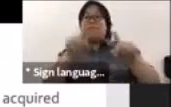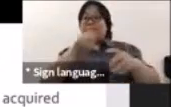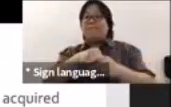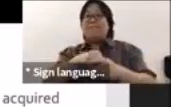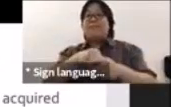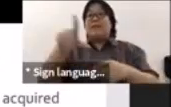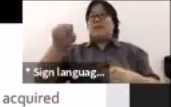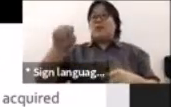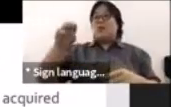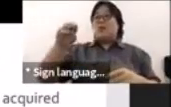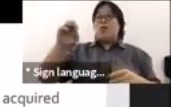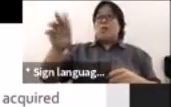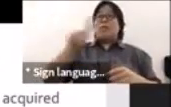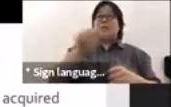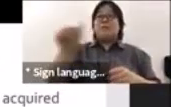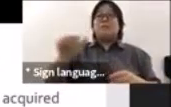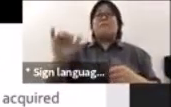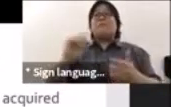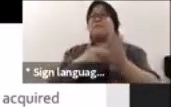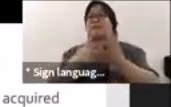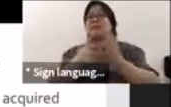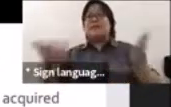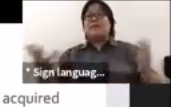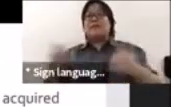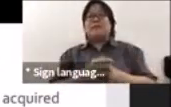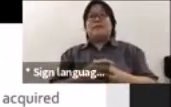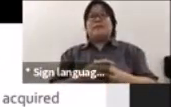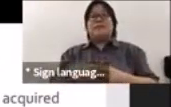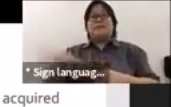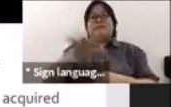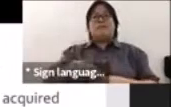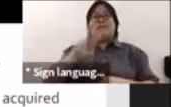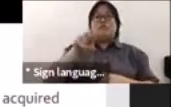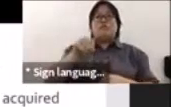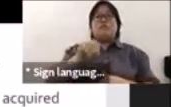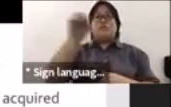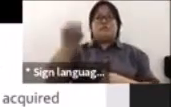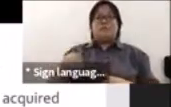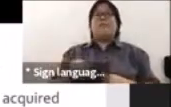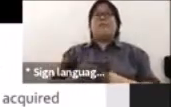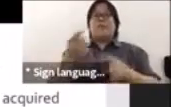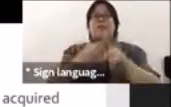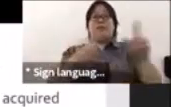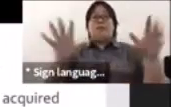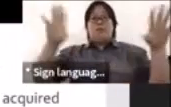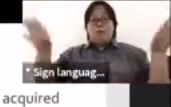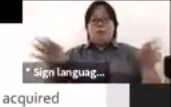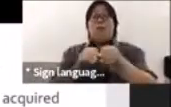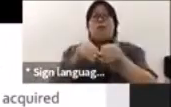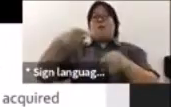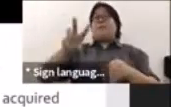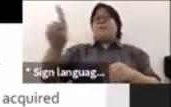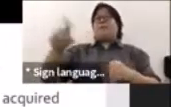locomotor disability contributes like 20% of the disability. Now, one of the main